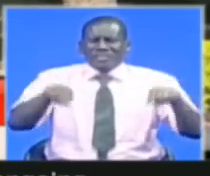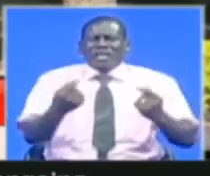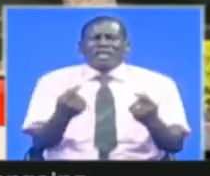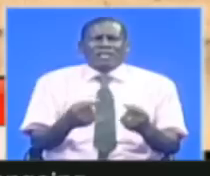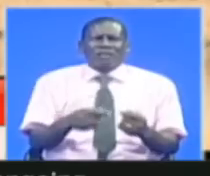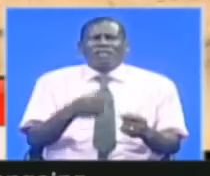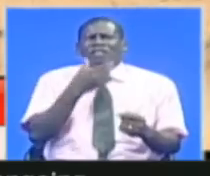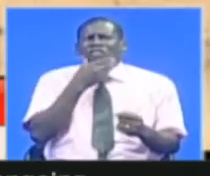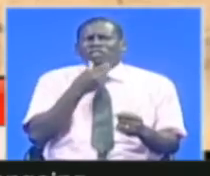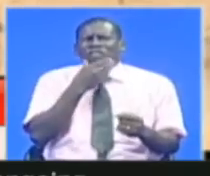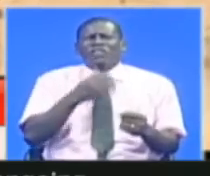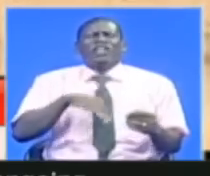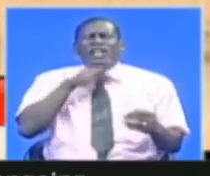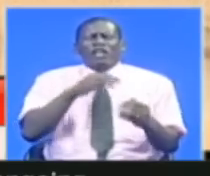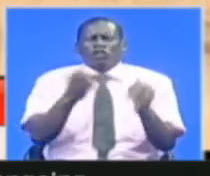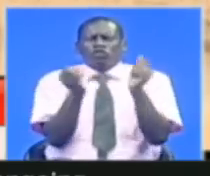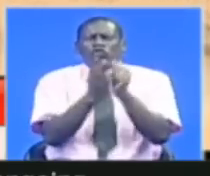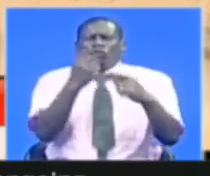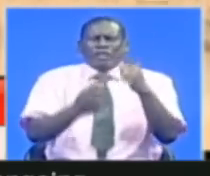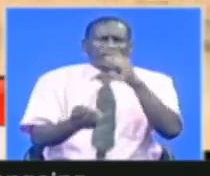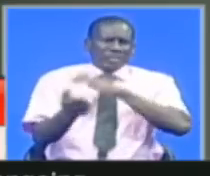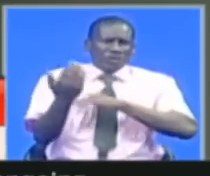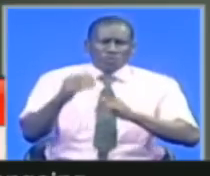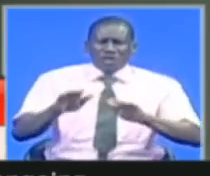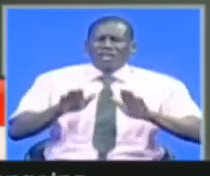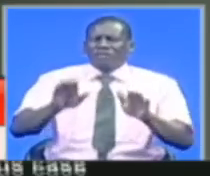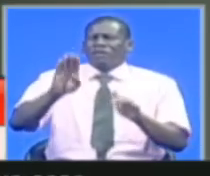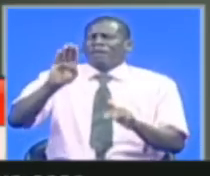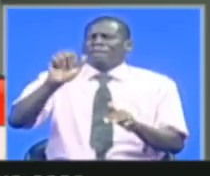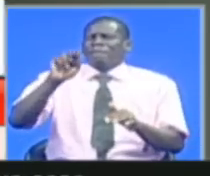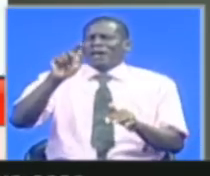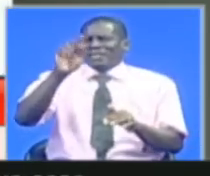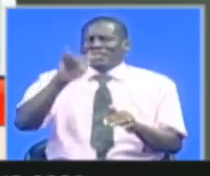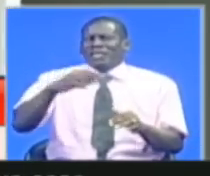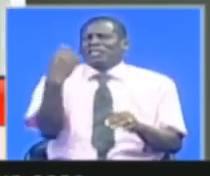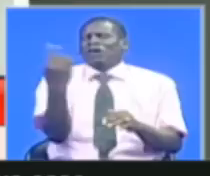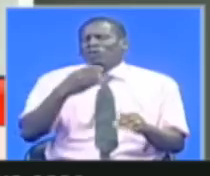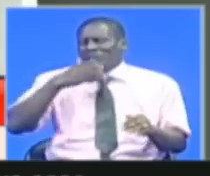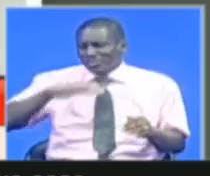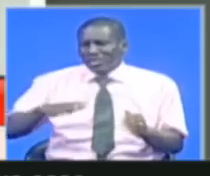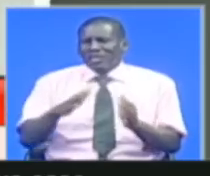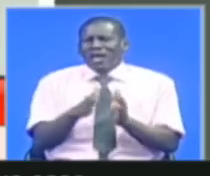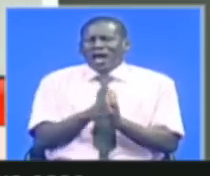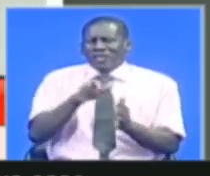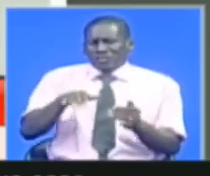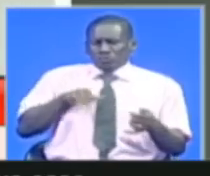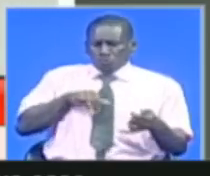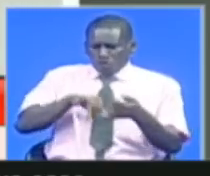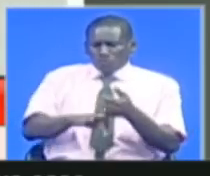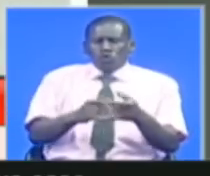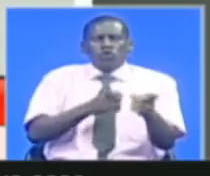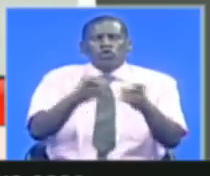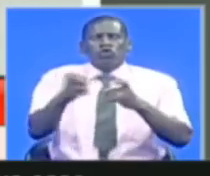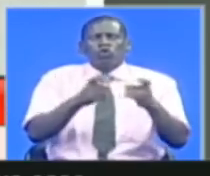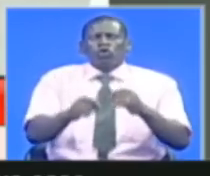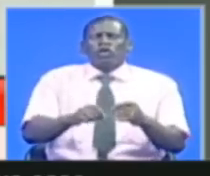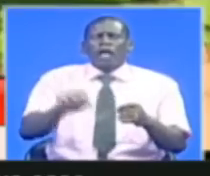father died 12 years ago, leaving Bunty as the only son and his widow to run the multi-billion